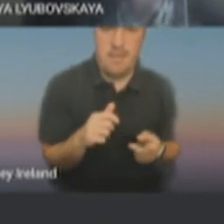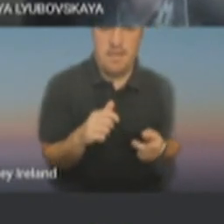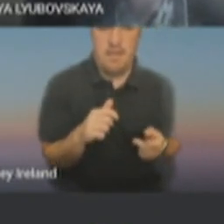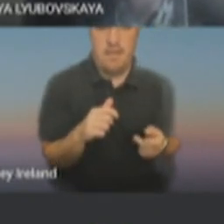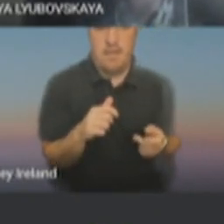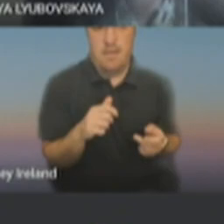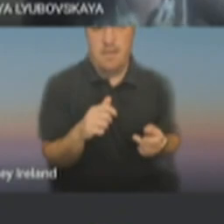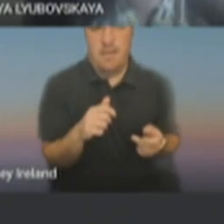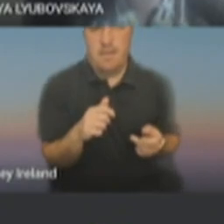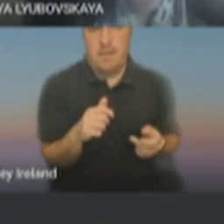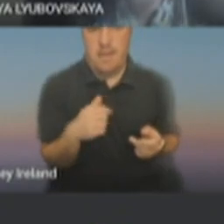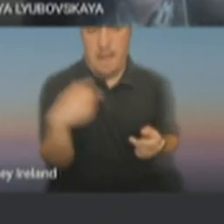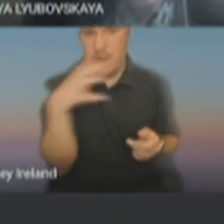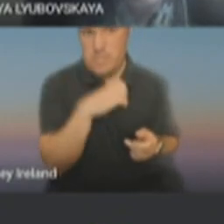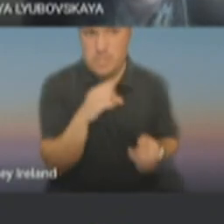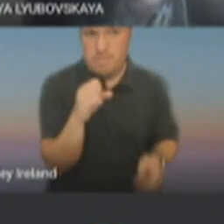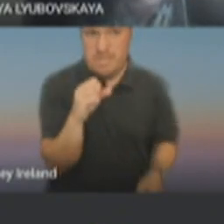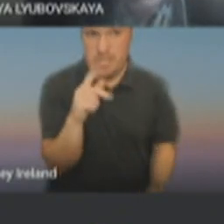group.